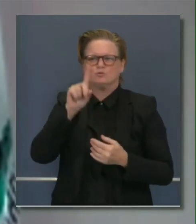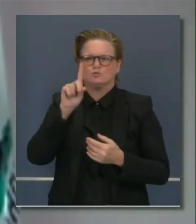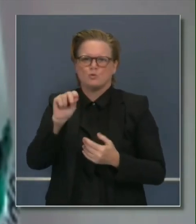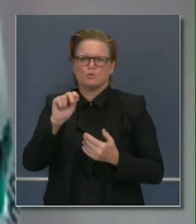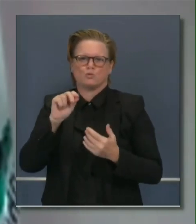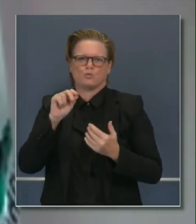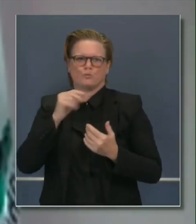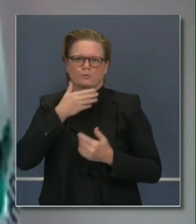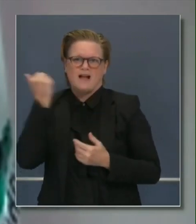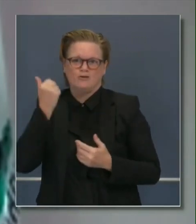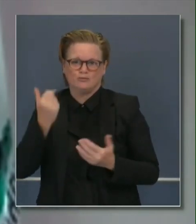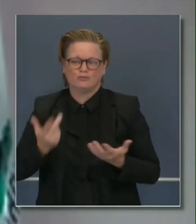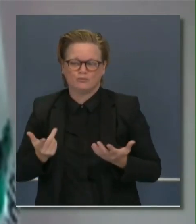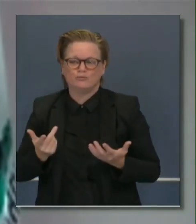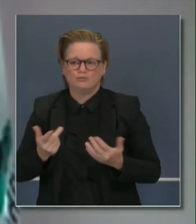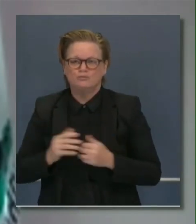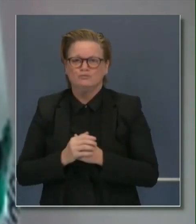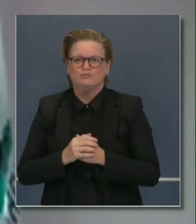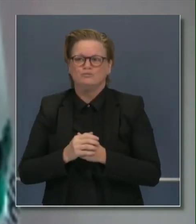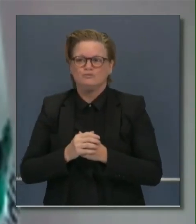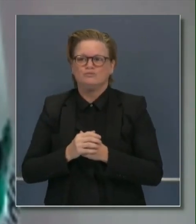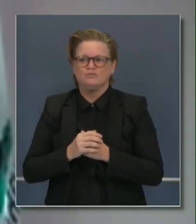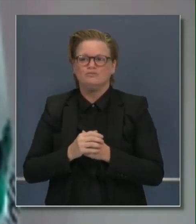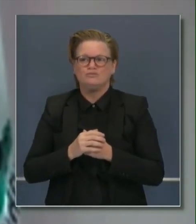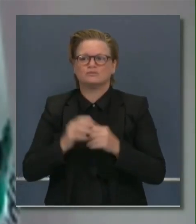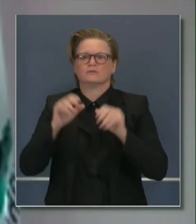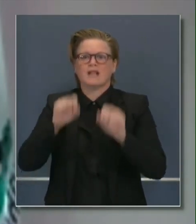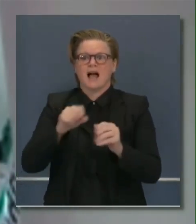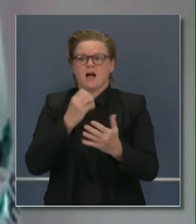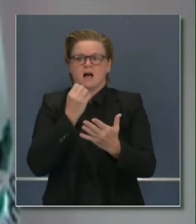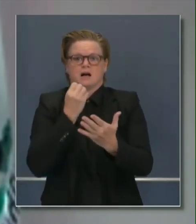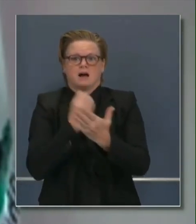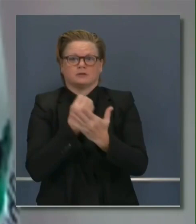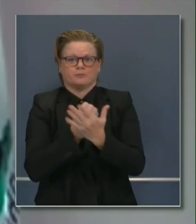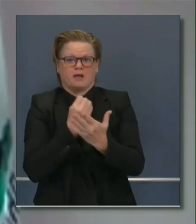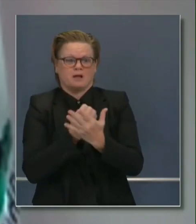that this is a tool that can be successful.